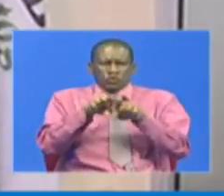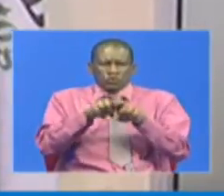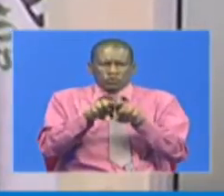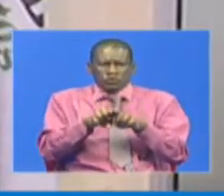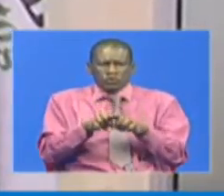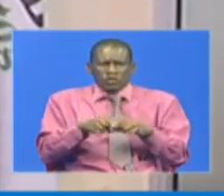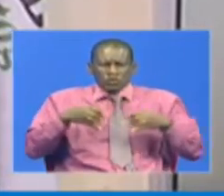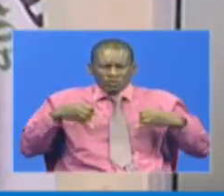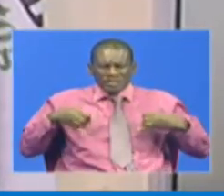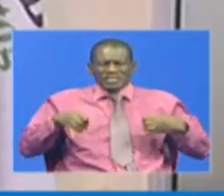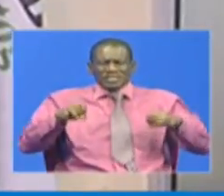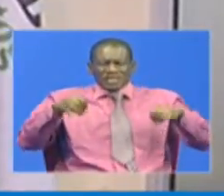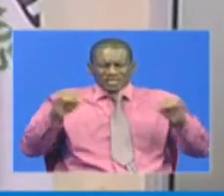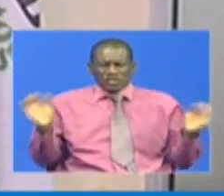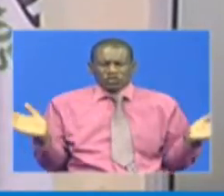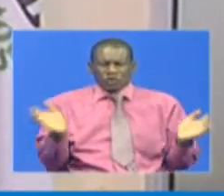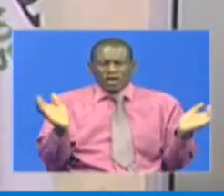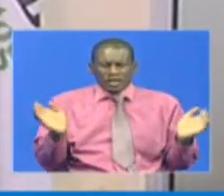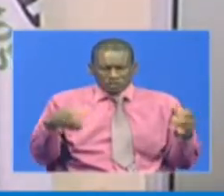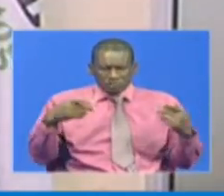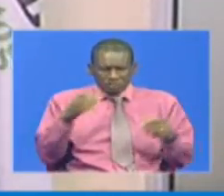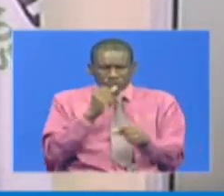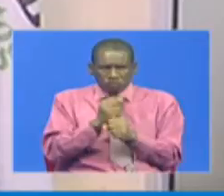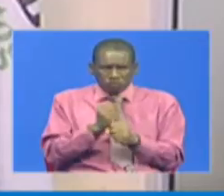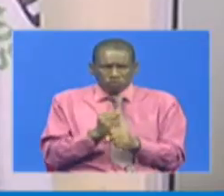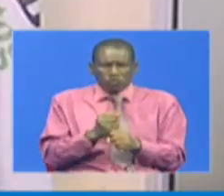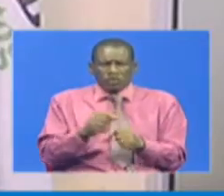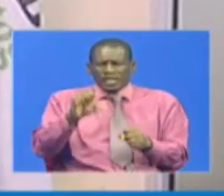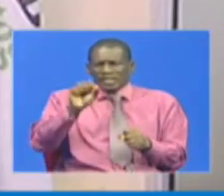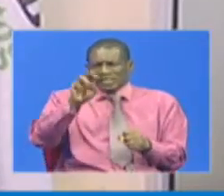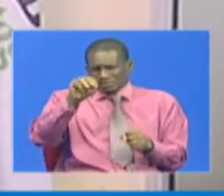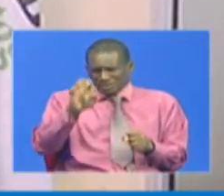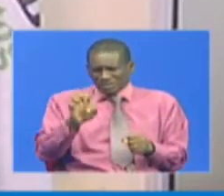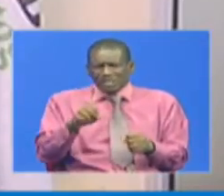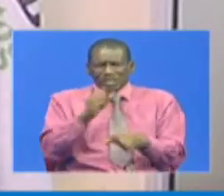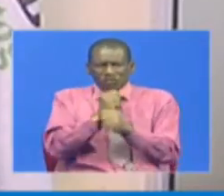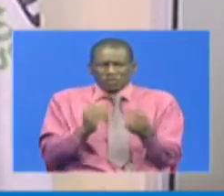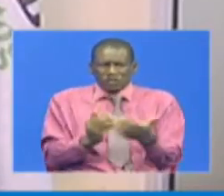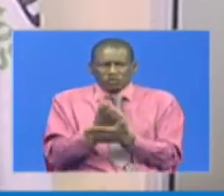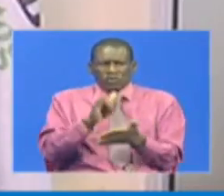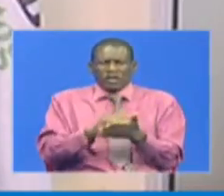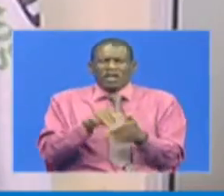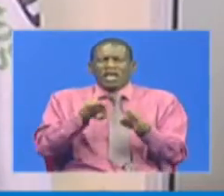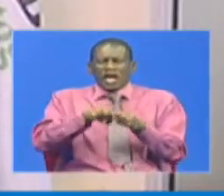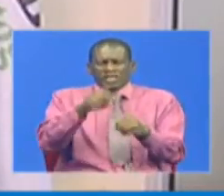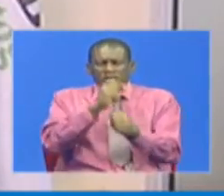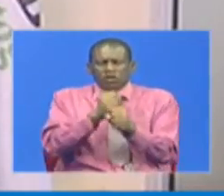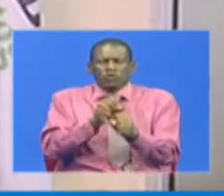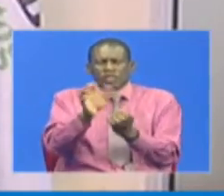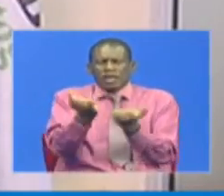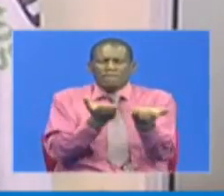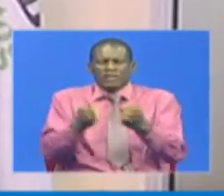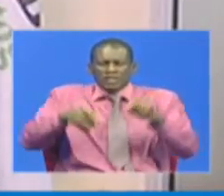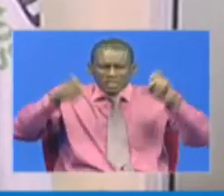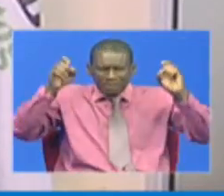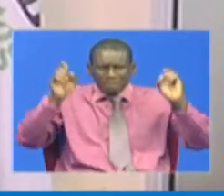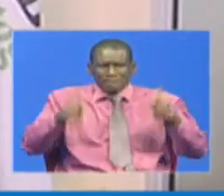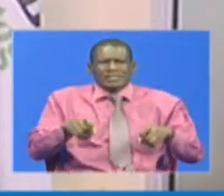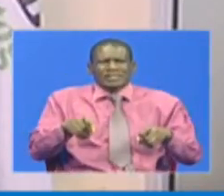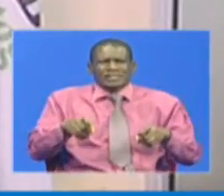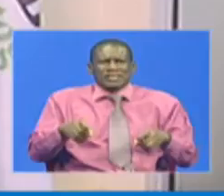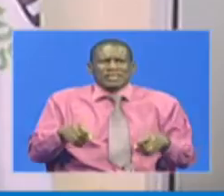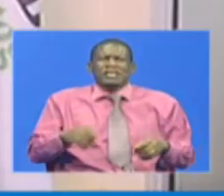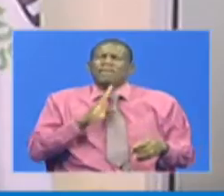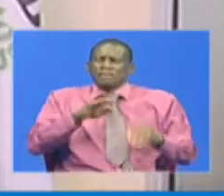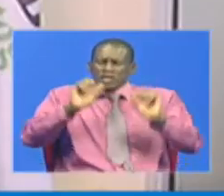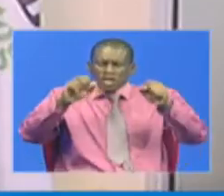try to encourage them is to make sure that as they conduct their businesses, they must then be able